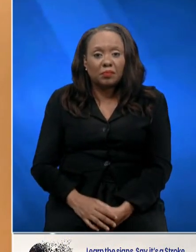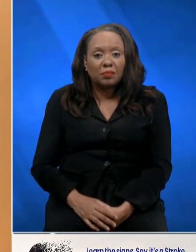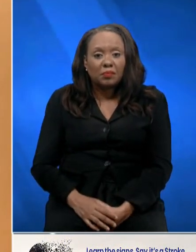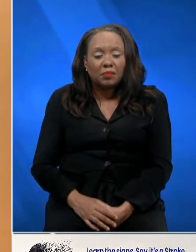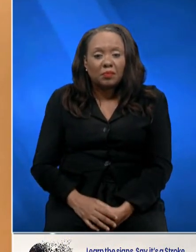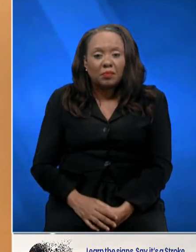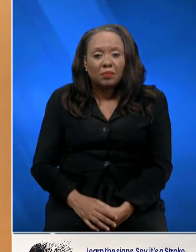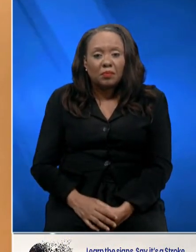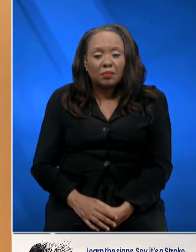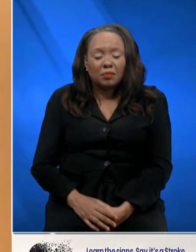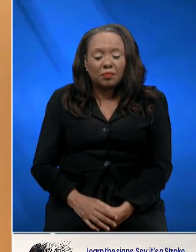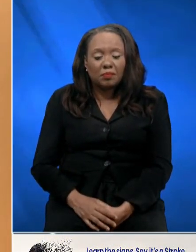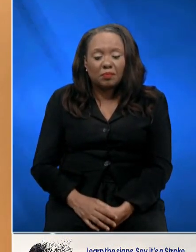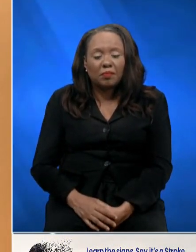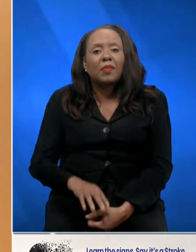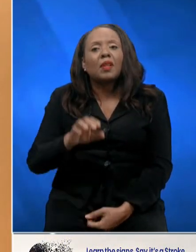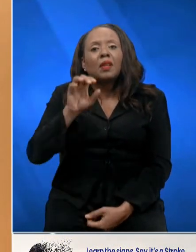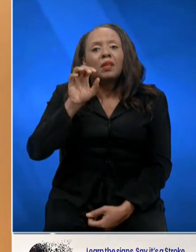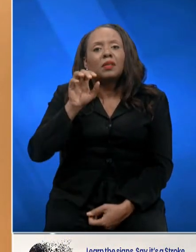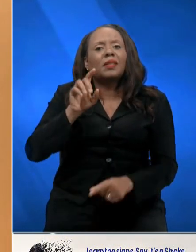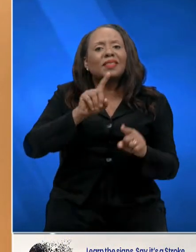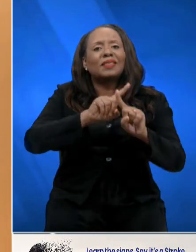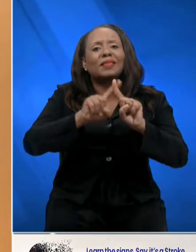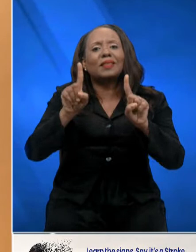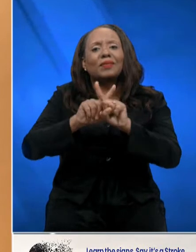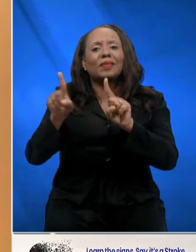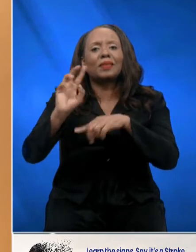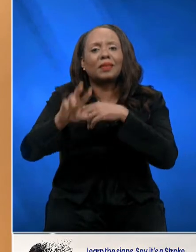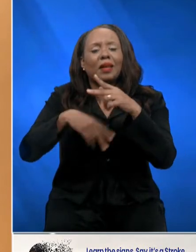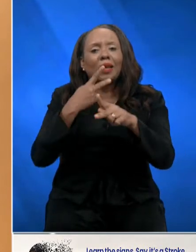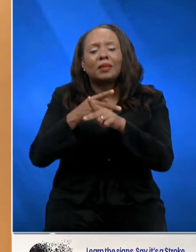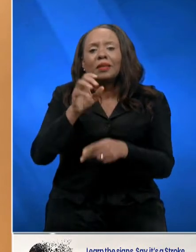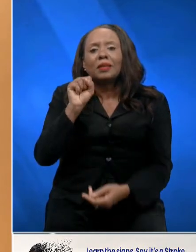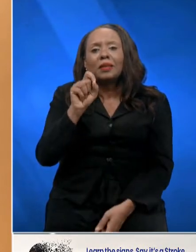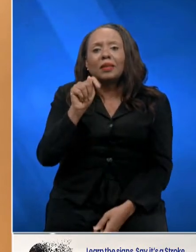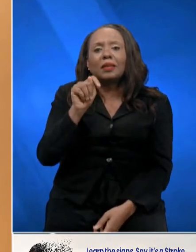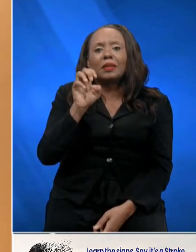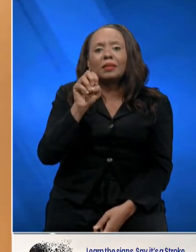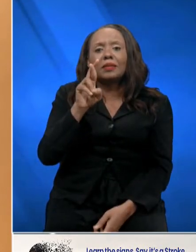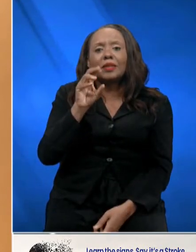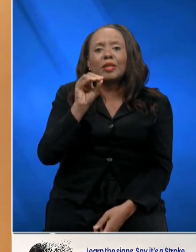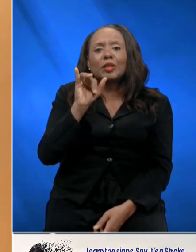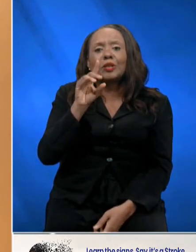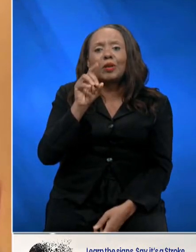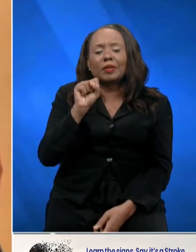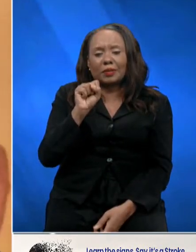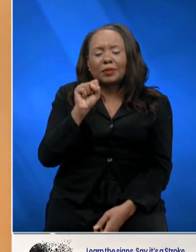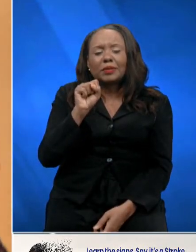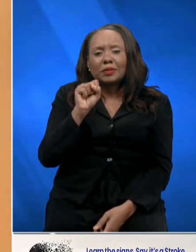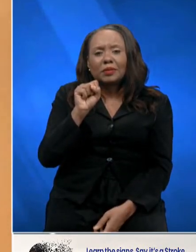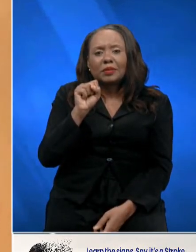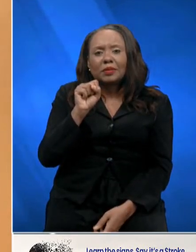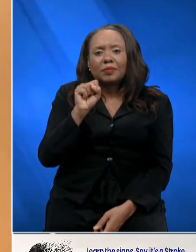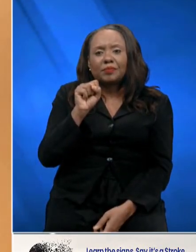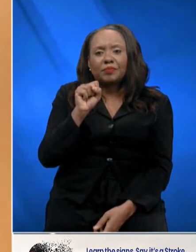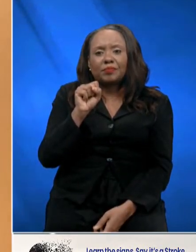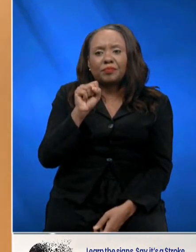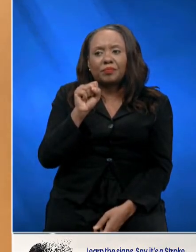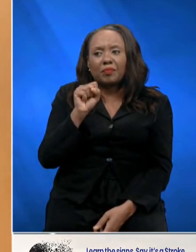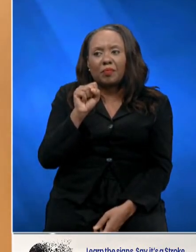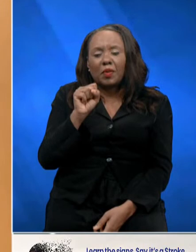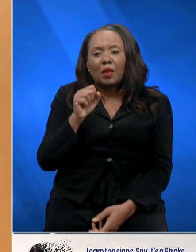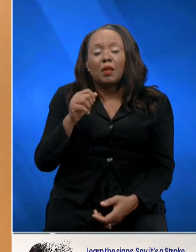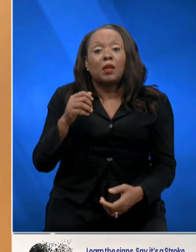we use now. So the one that we use now, there tends to be less of this increase in